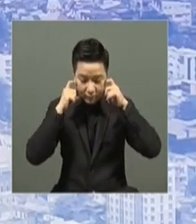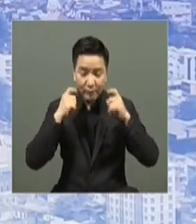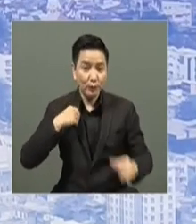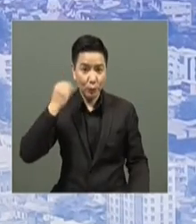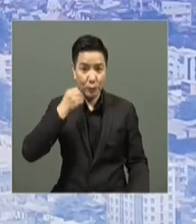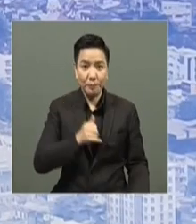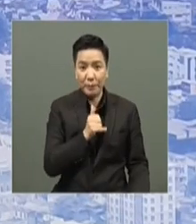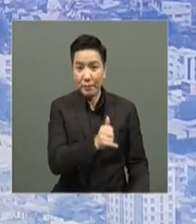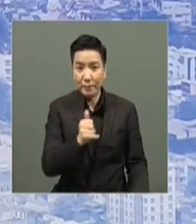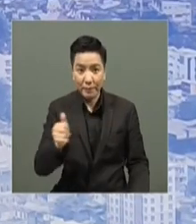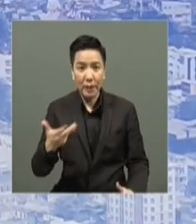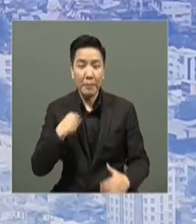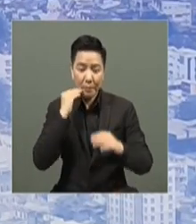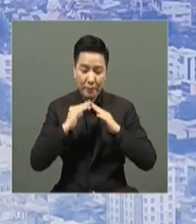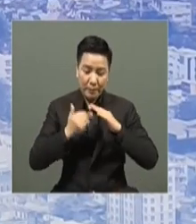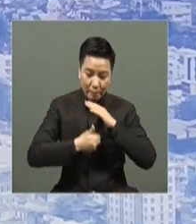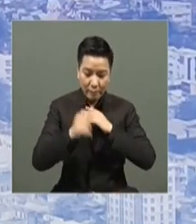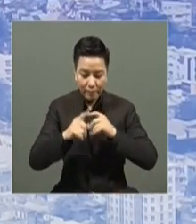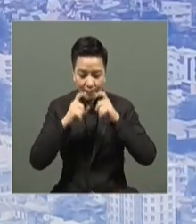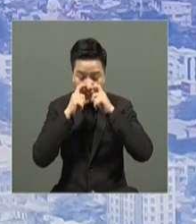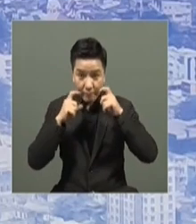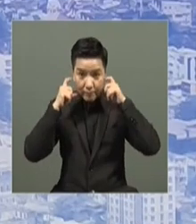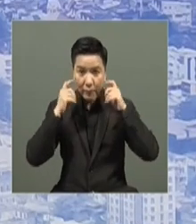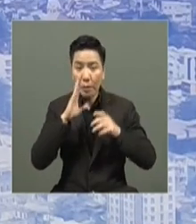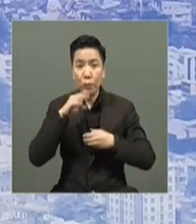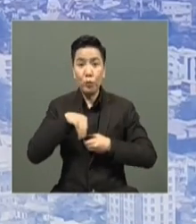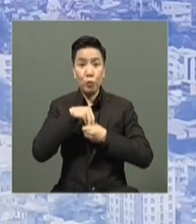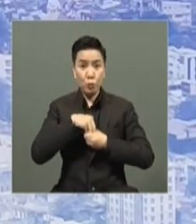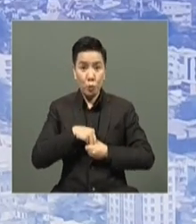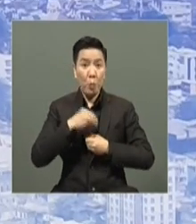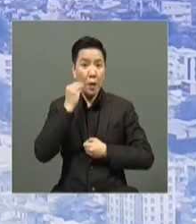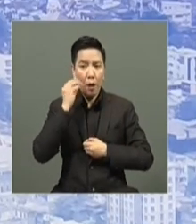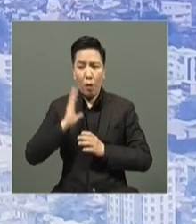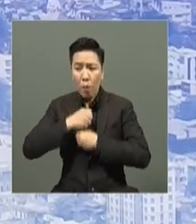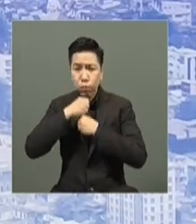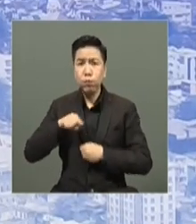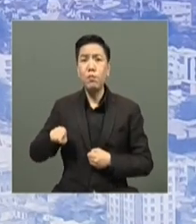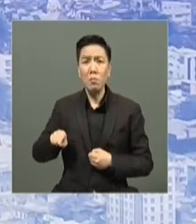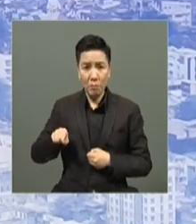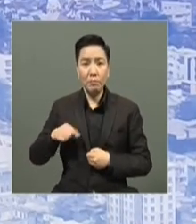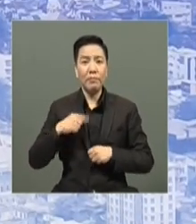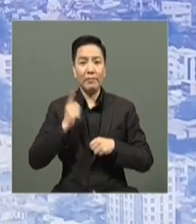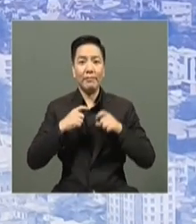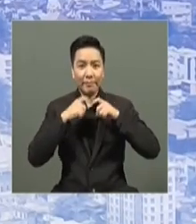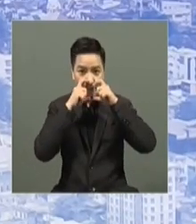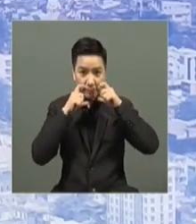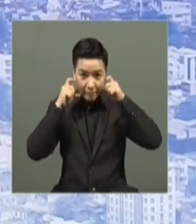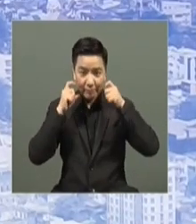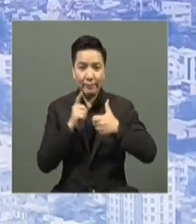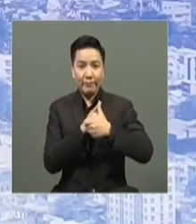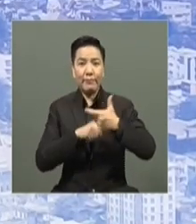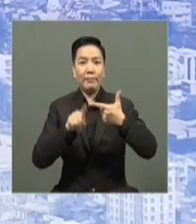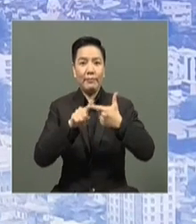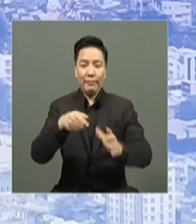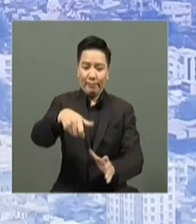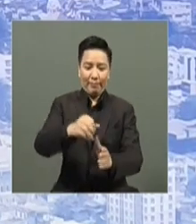Europe for the coronavirus, and being the 3rd most affected countryin terms of infections. And